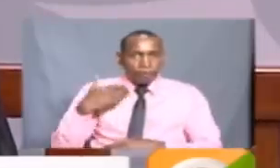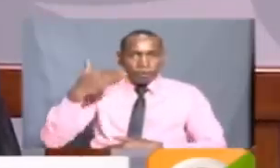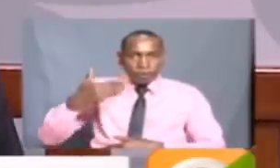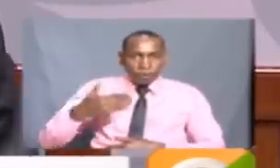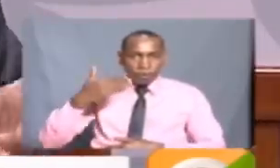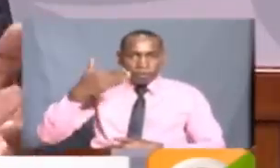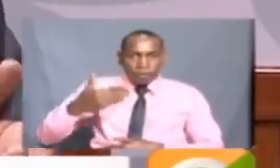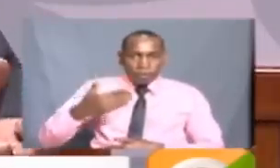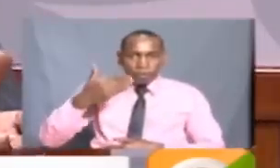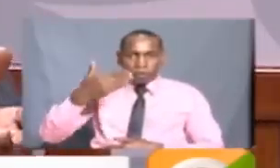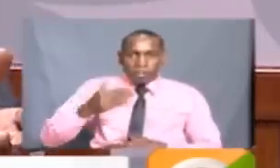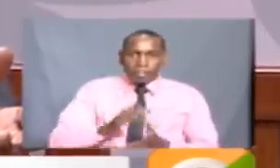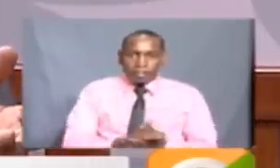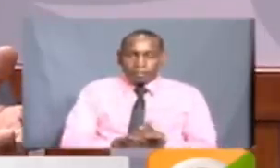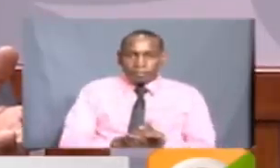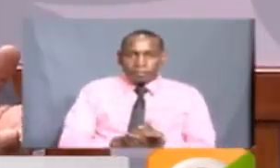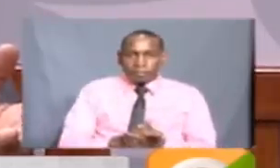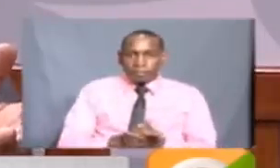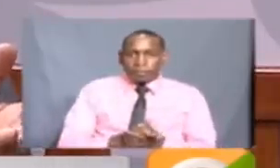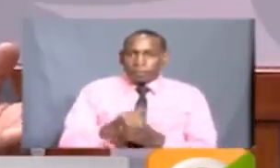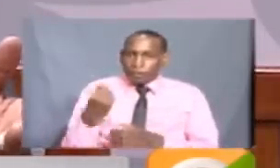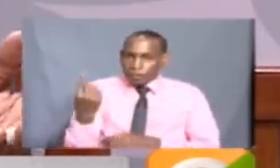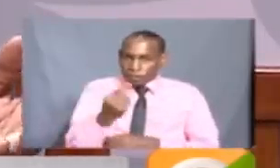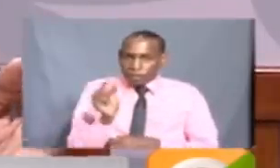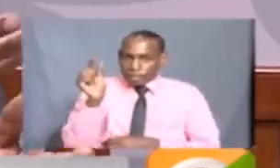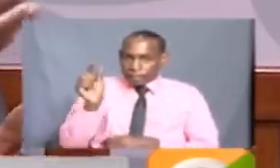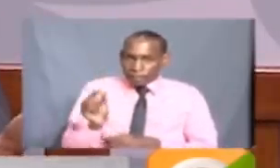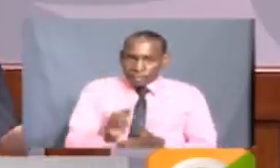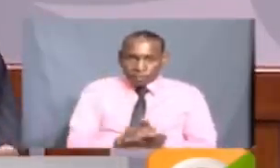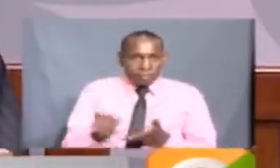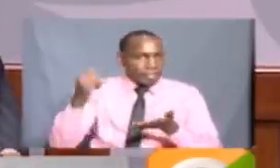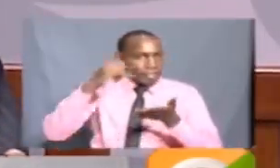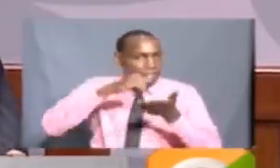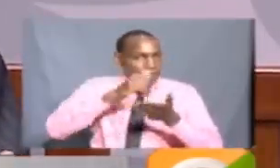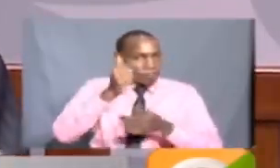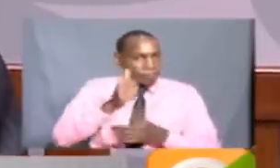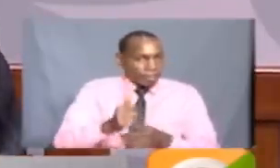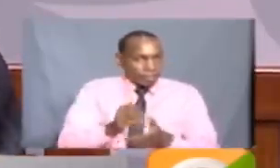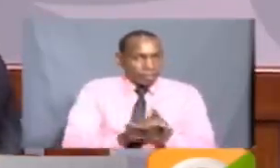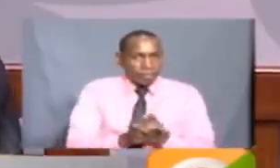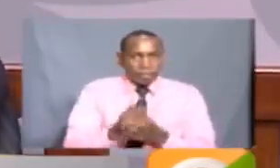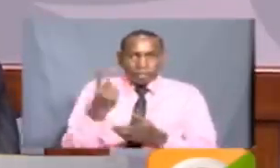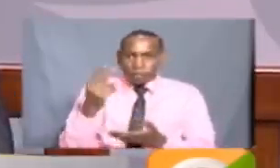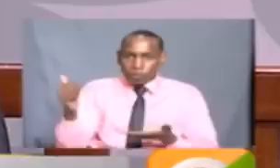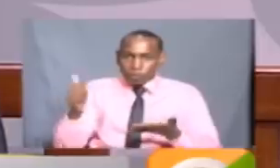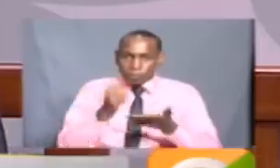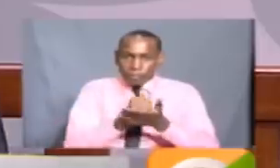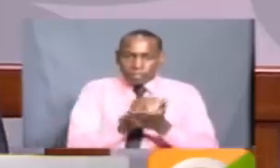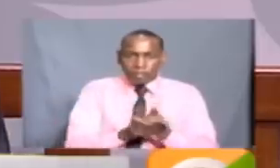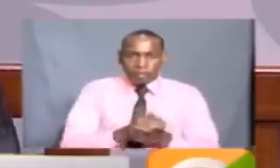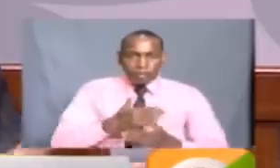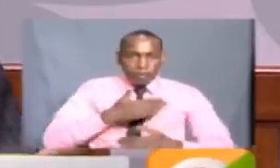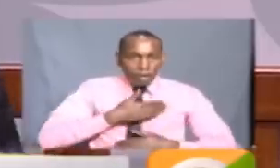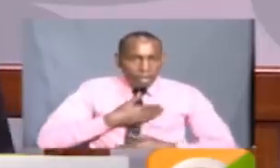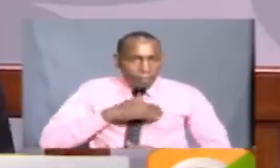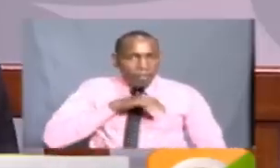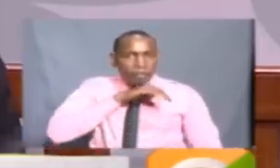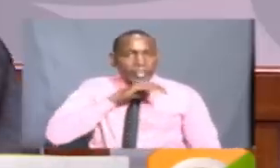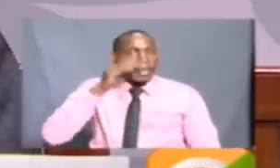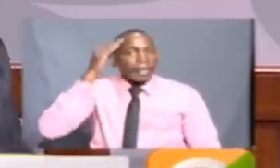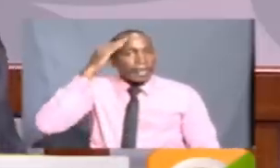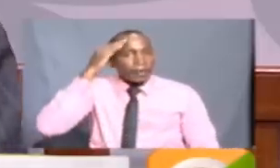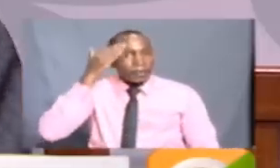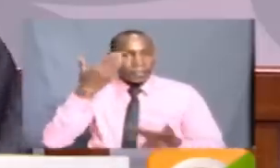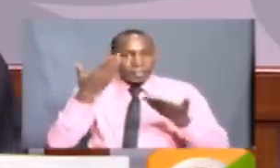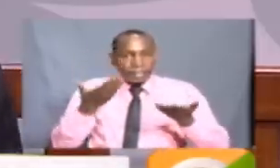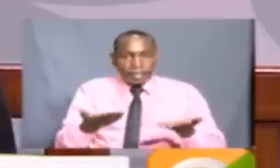their voice. Is the only one, I want to say, who has not been captured by one or two appointments. So Honorable Odinga, we know, is